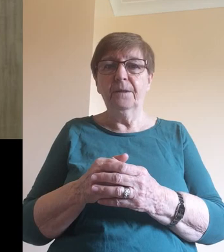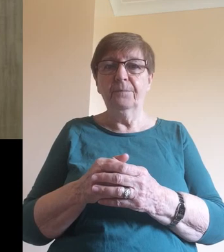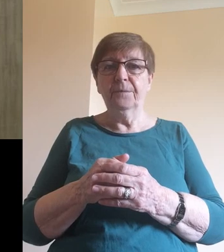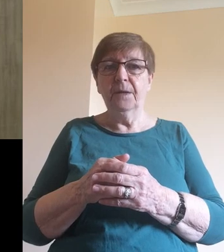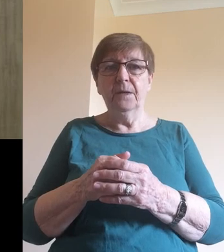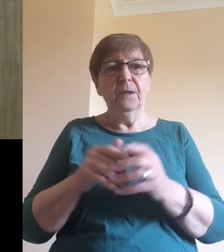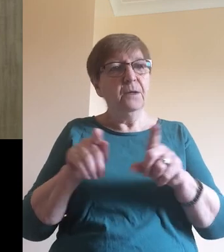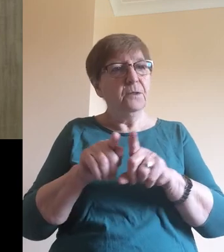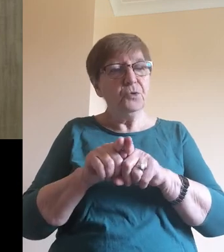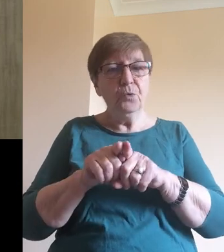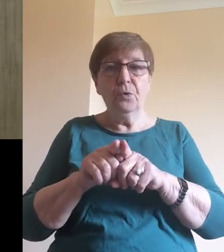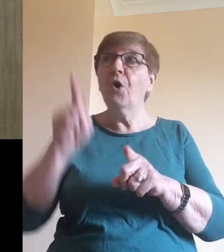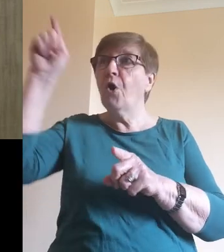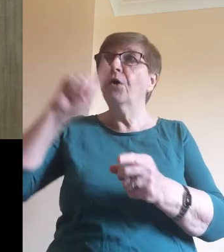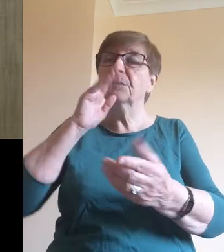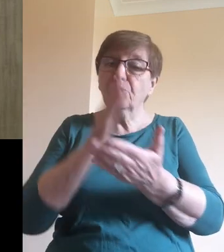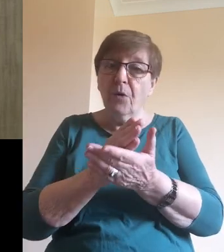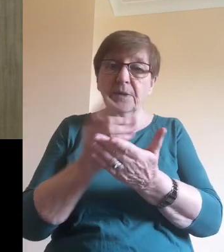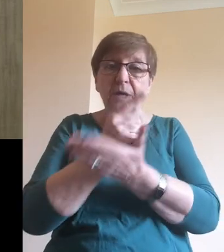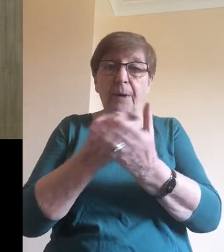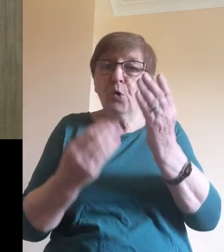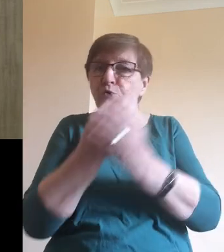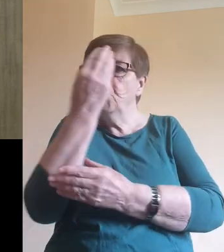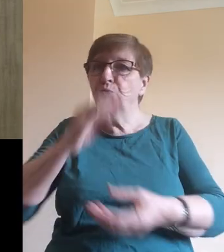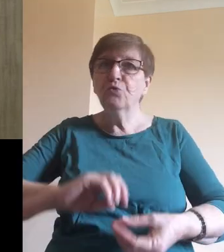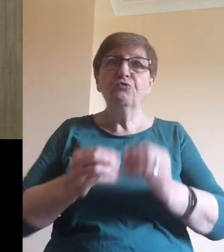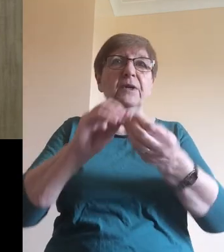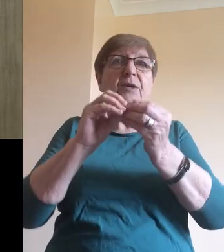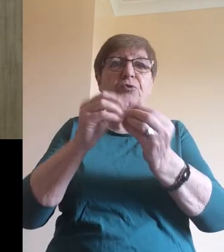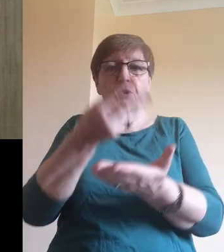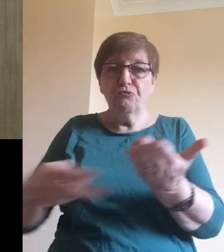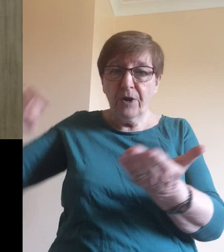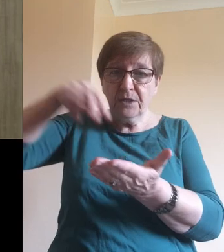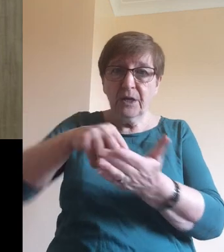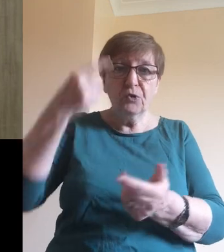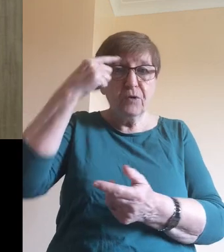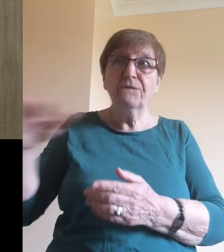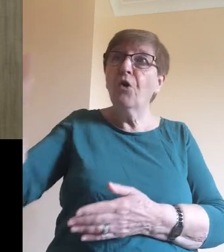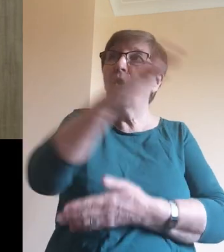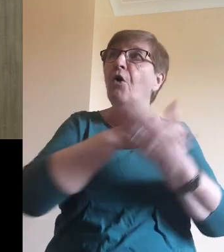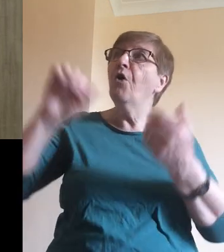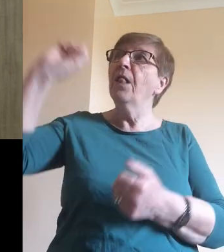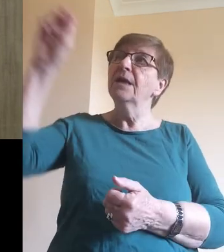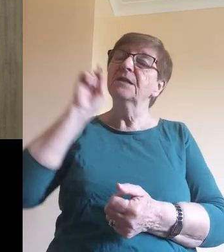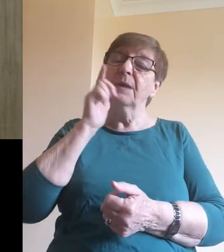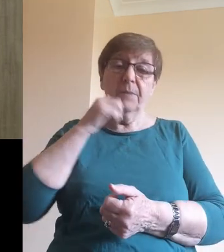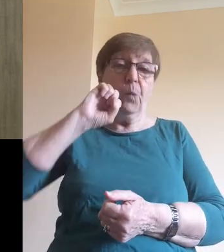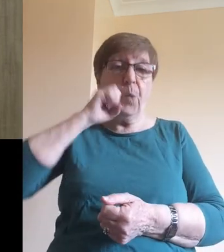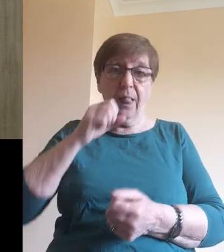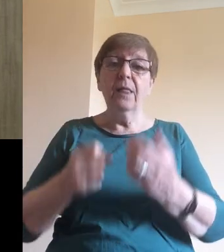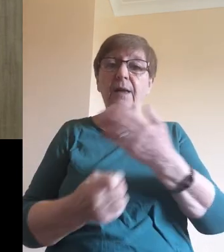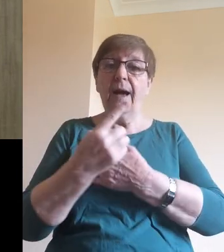And so too, God's promises of new creation, of resurrection for all his people will come to pass. That is what is